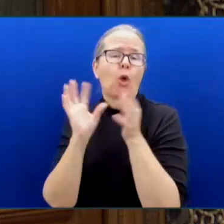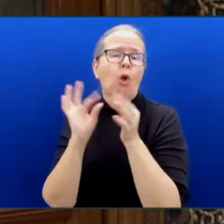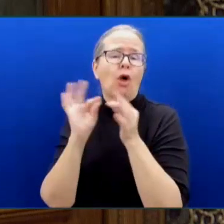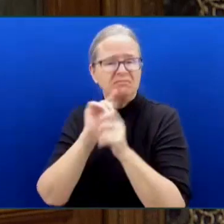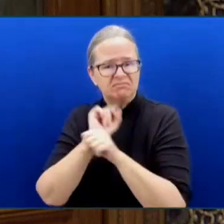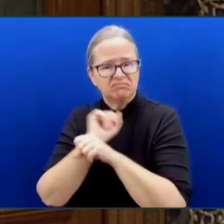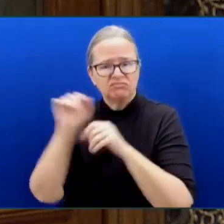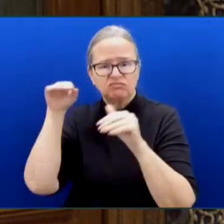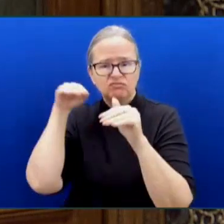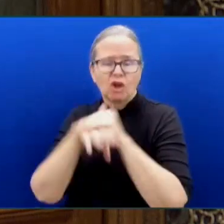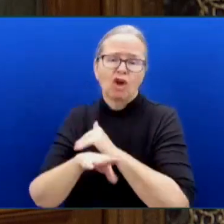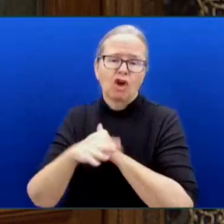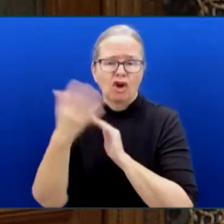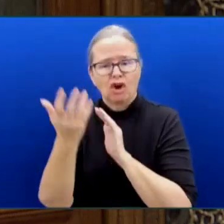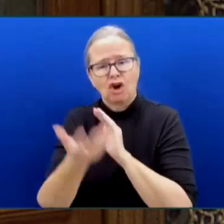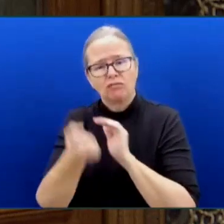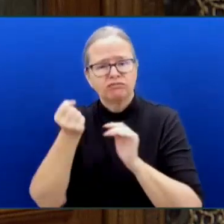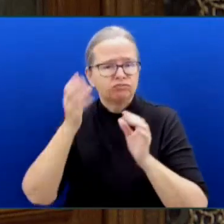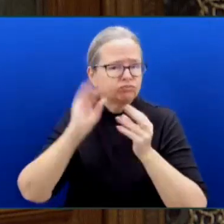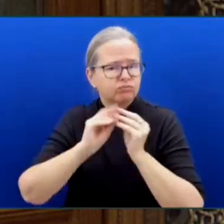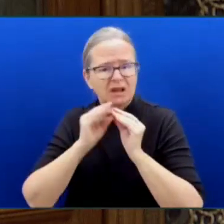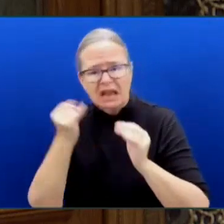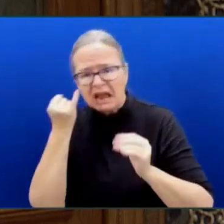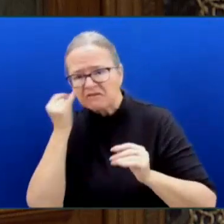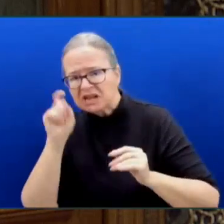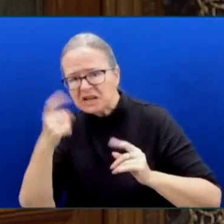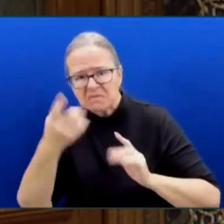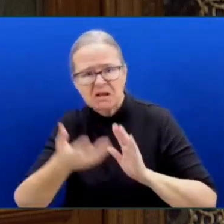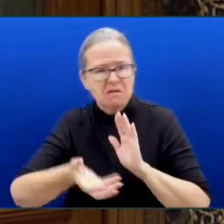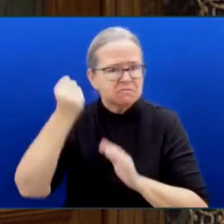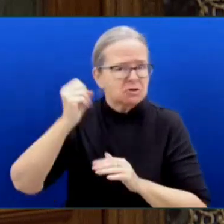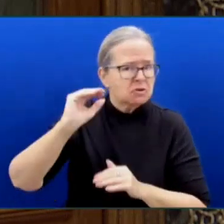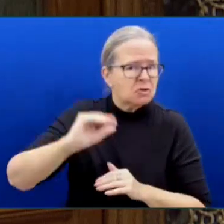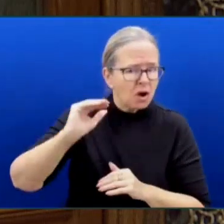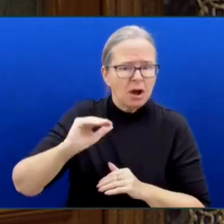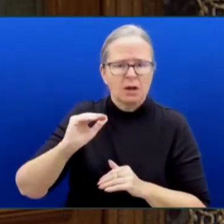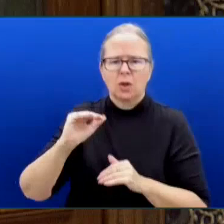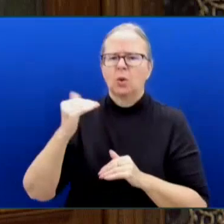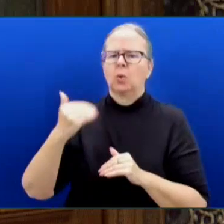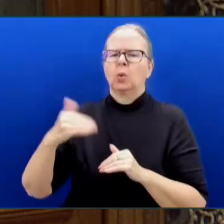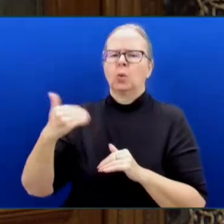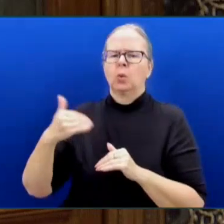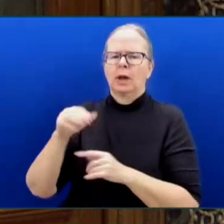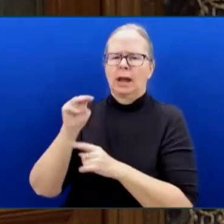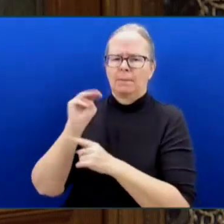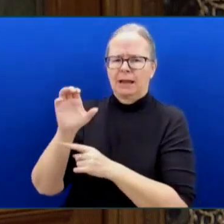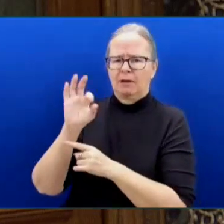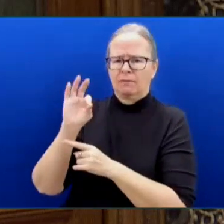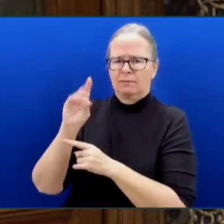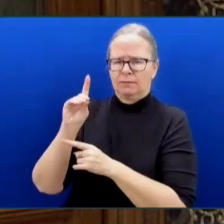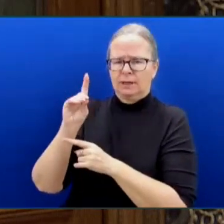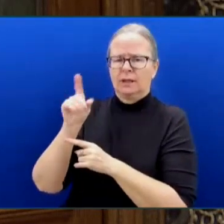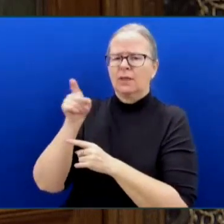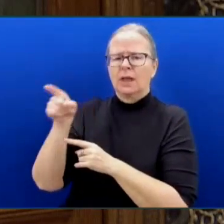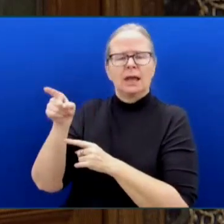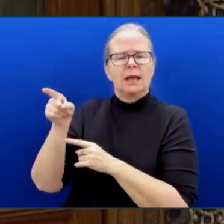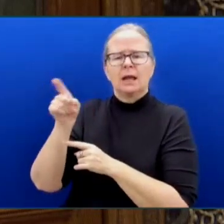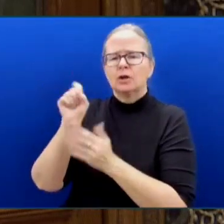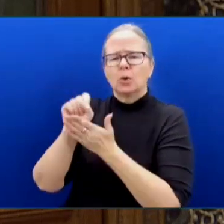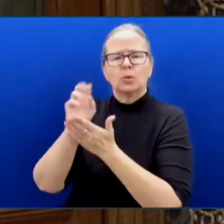government doesn't even require the MCFD social workers to be regulated under the College of Social Workers, protecting the